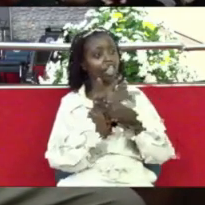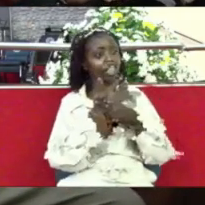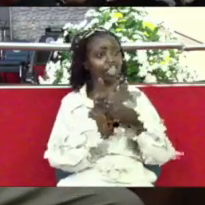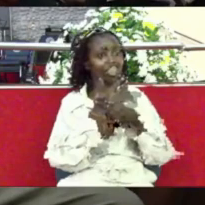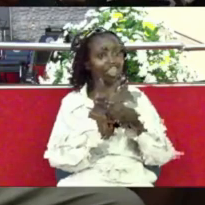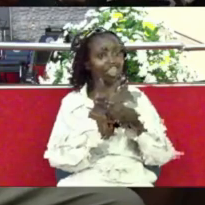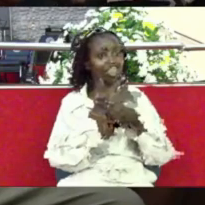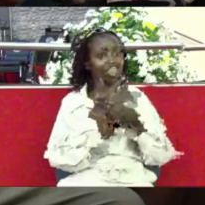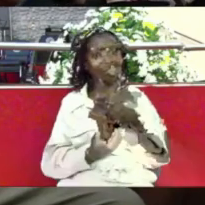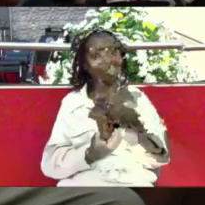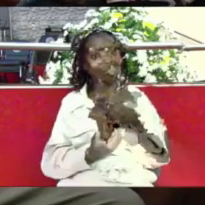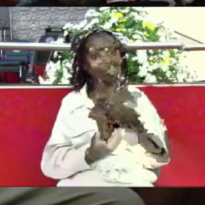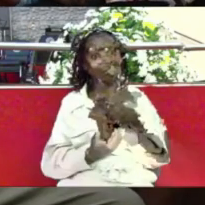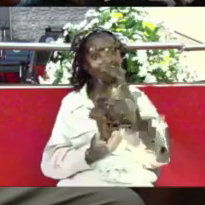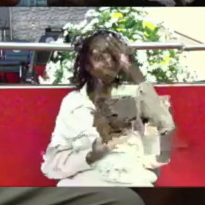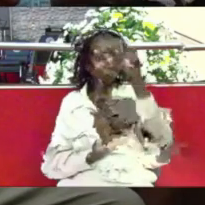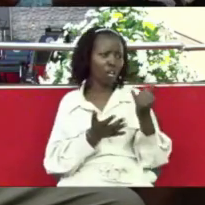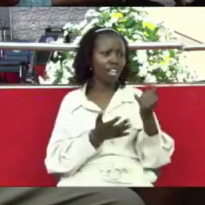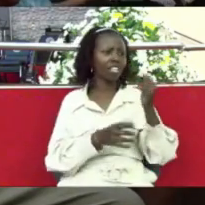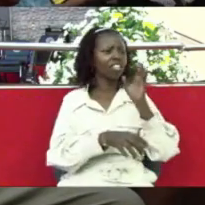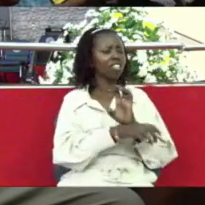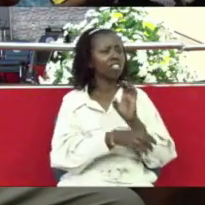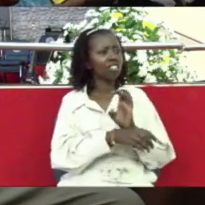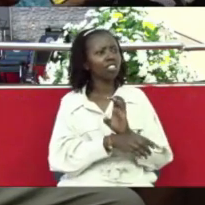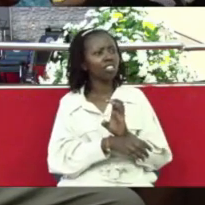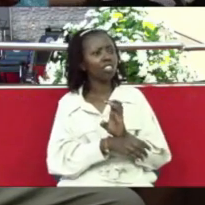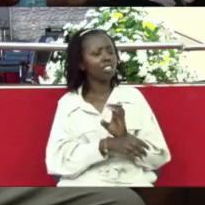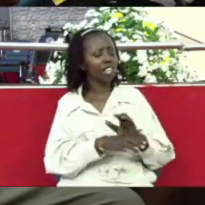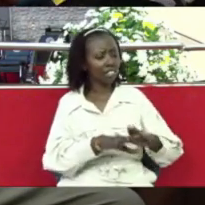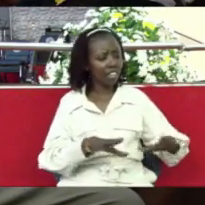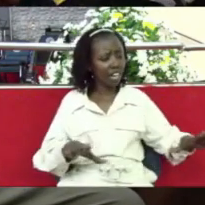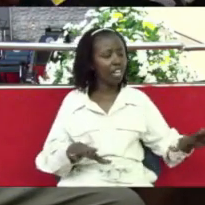Now, this is why the church ground is the hundredfold ground.